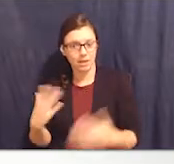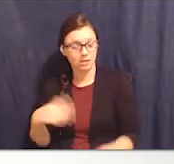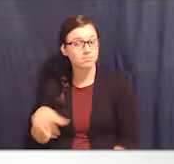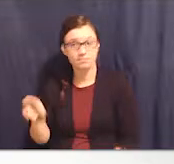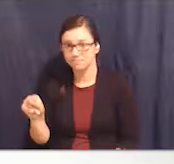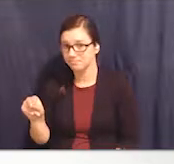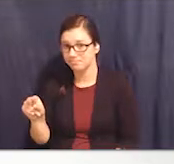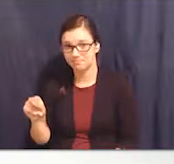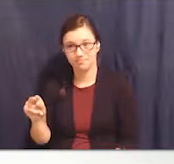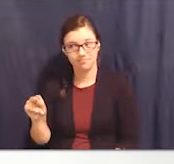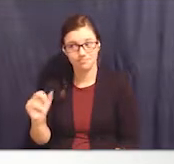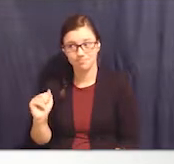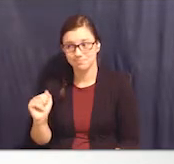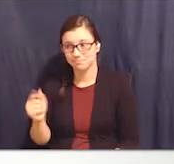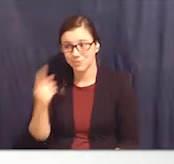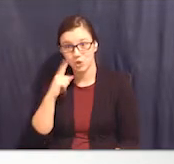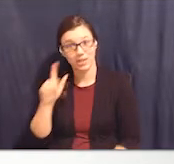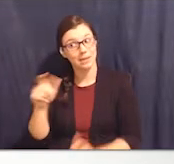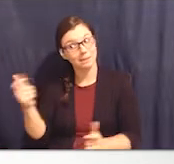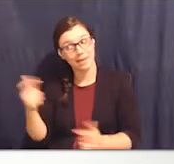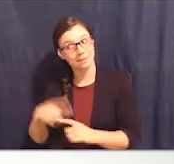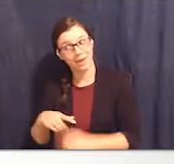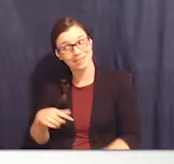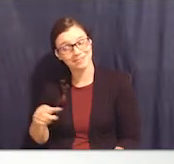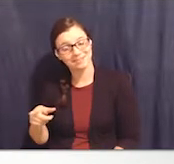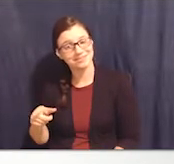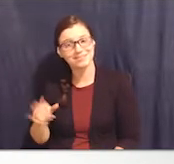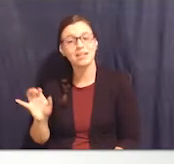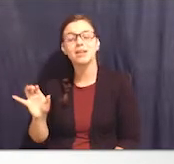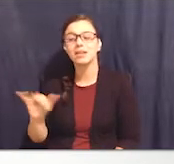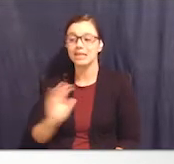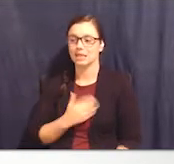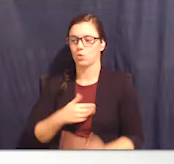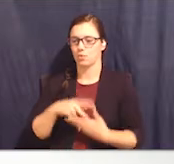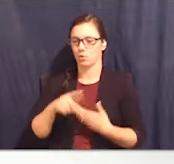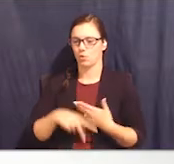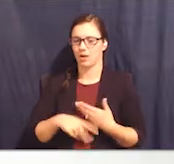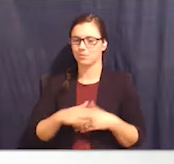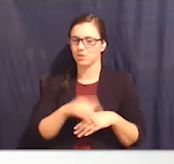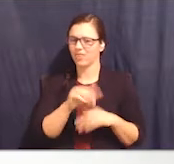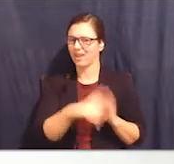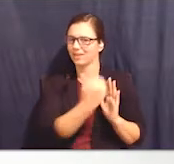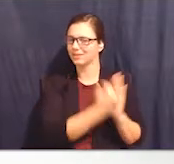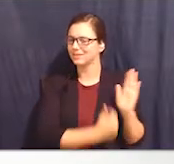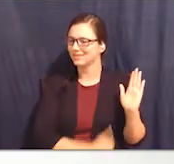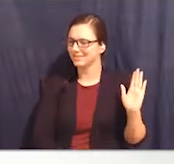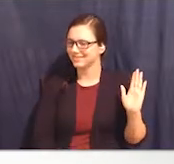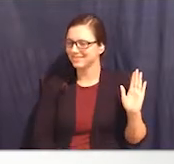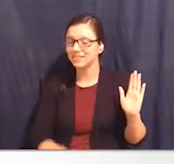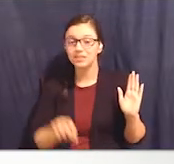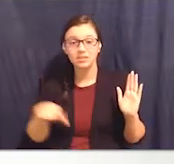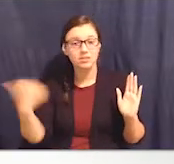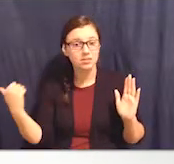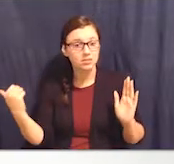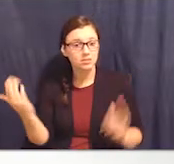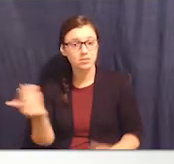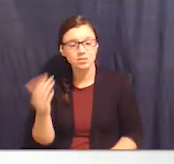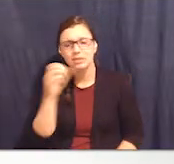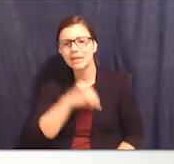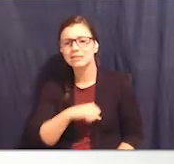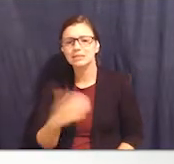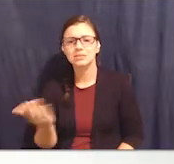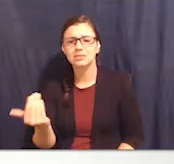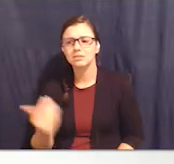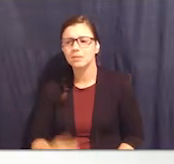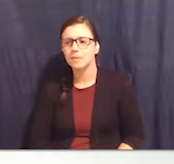there's 34 of those. A new one's going to be built this year, I understand, in Brooksville. They got funding for a new technical